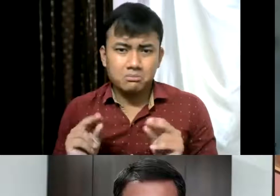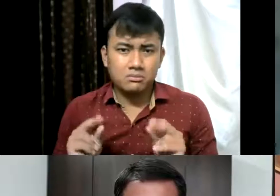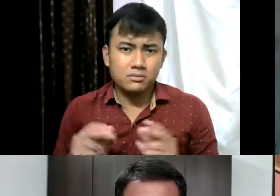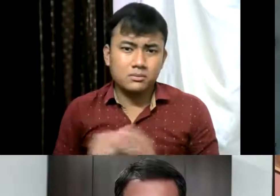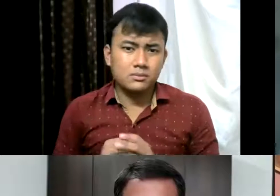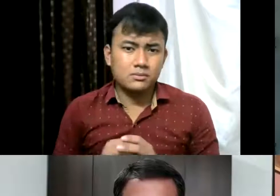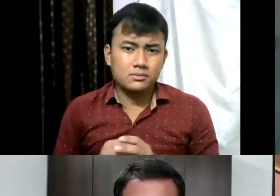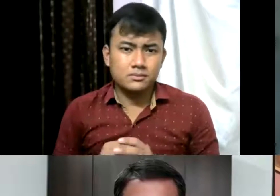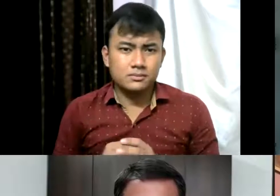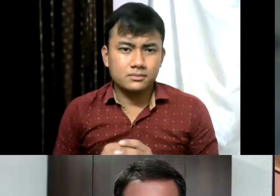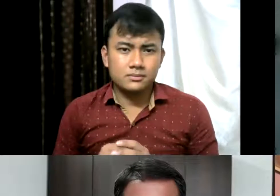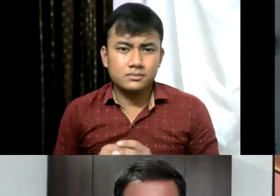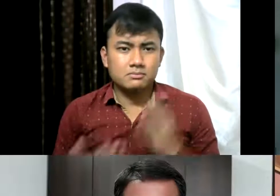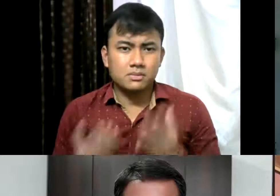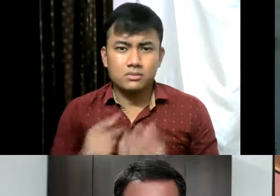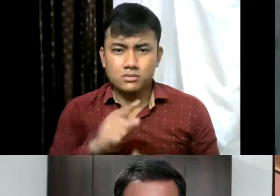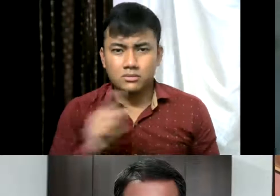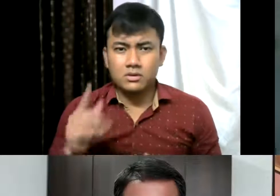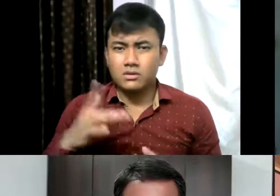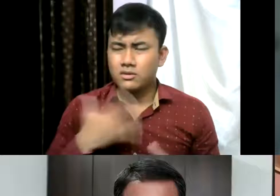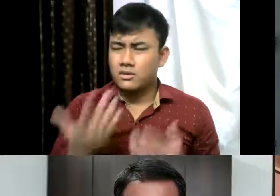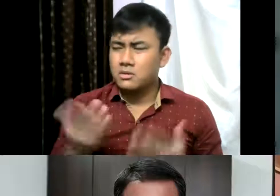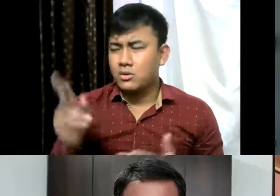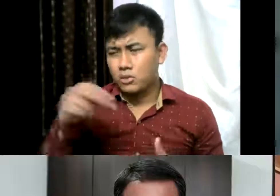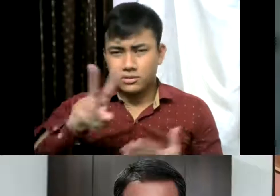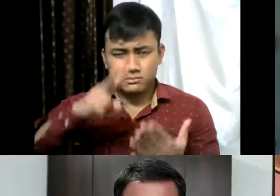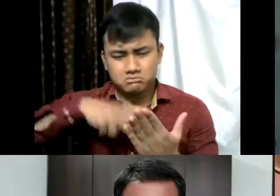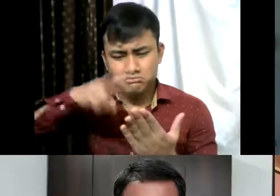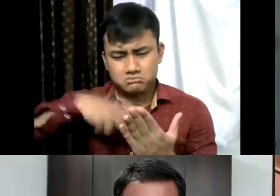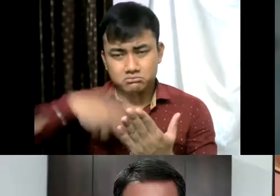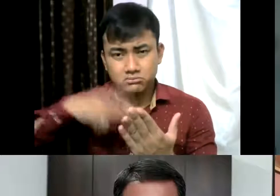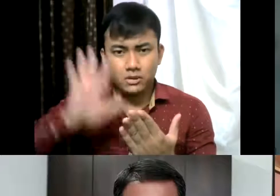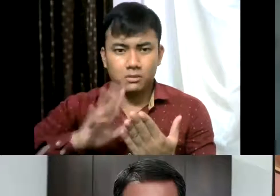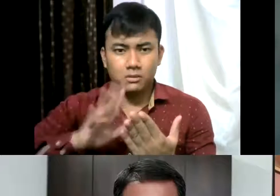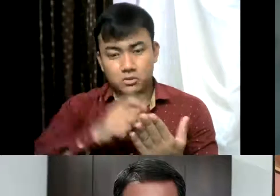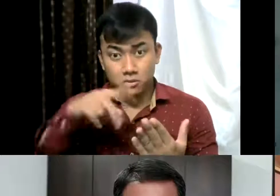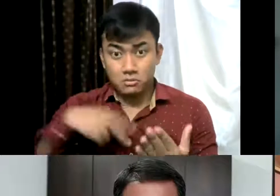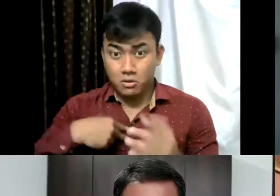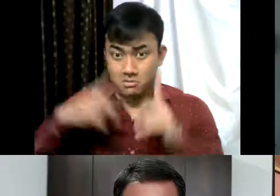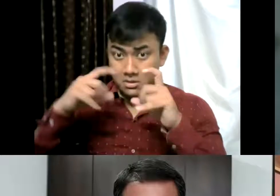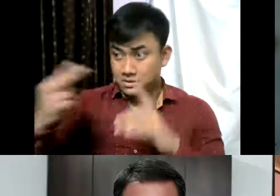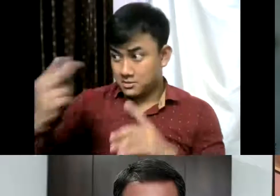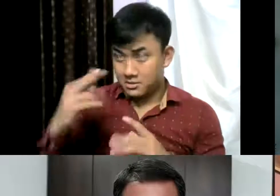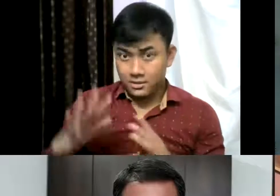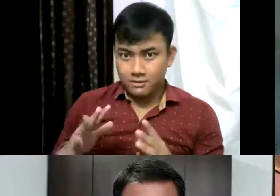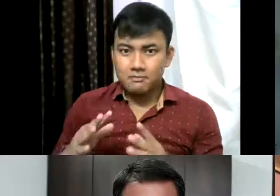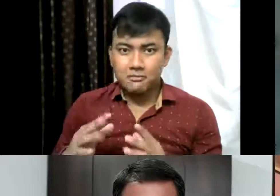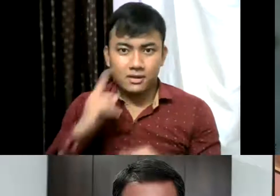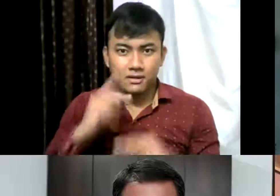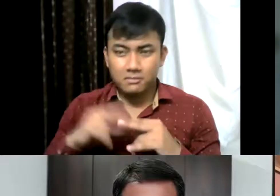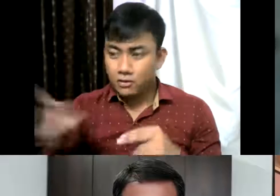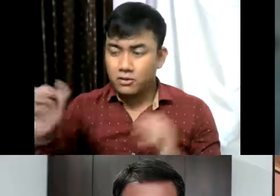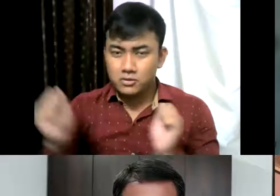wear fancy clothes and click beautiful pictures because you're going to read a Savarna person through looking at my picture, right? So if I go dancing